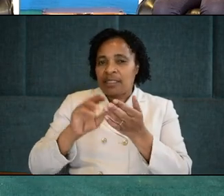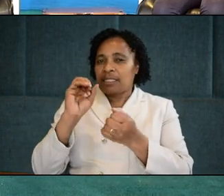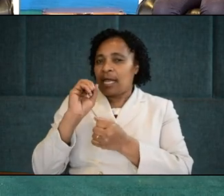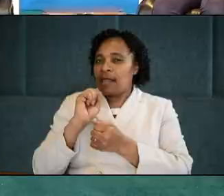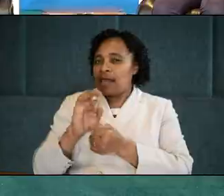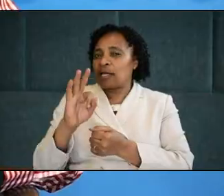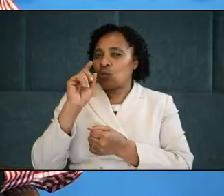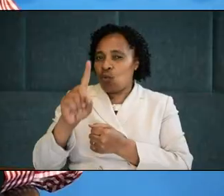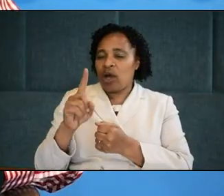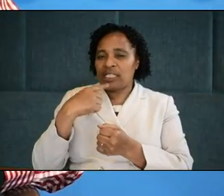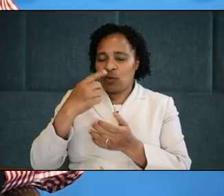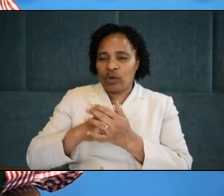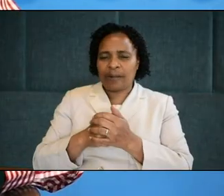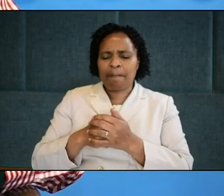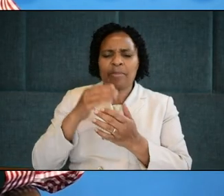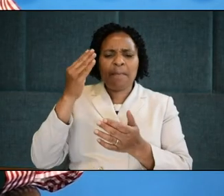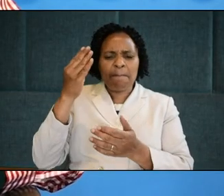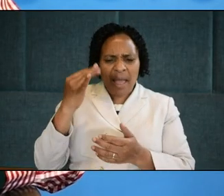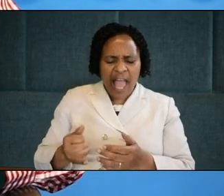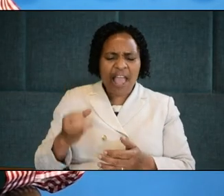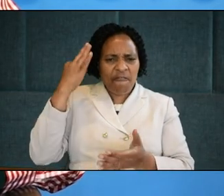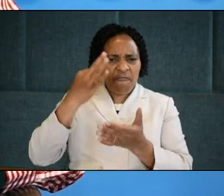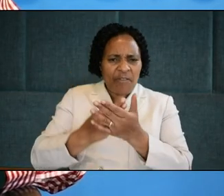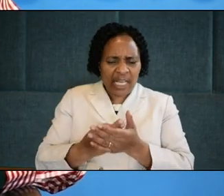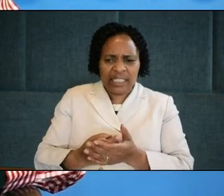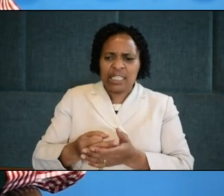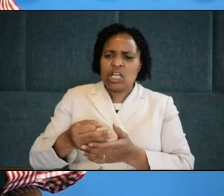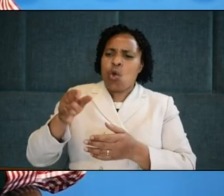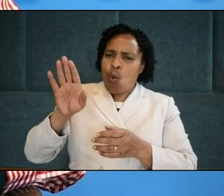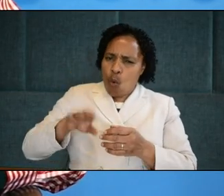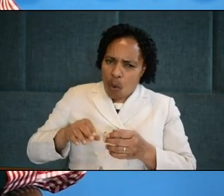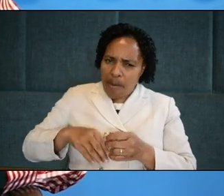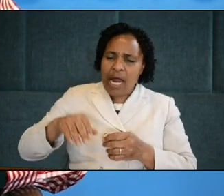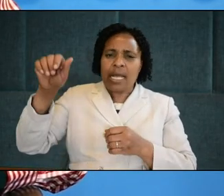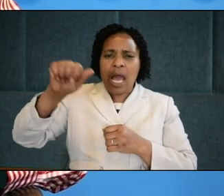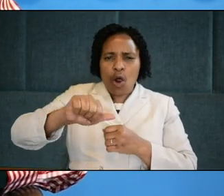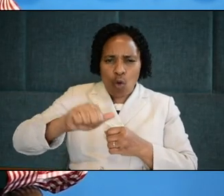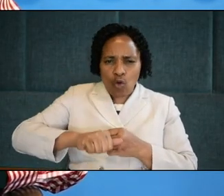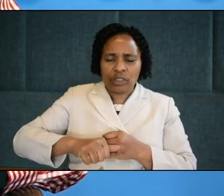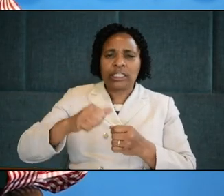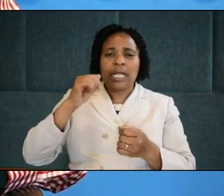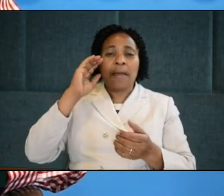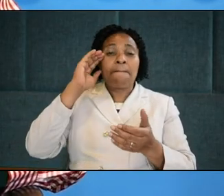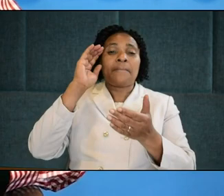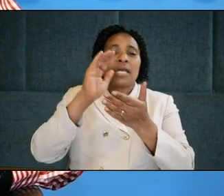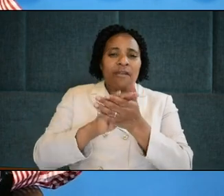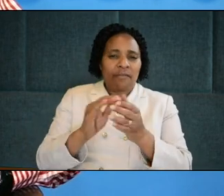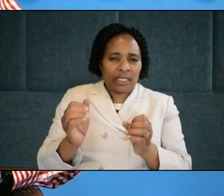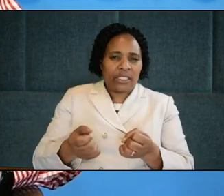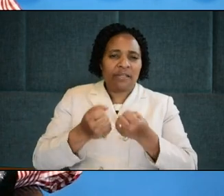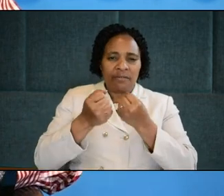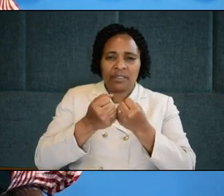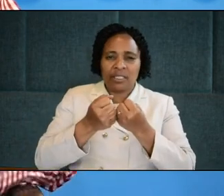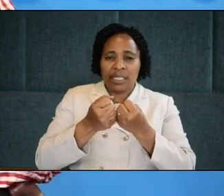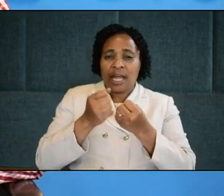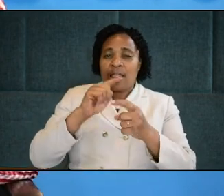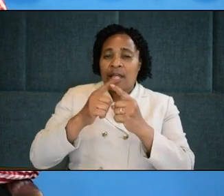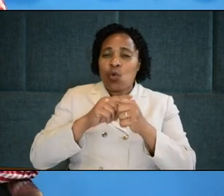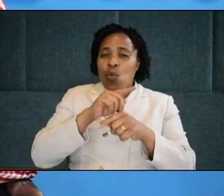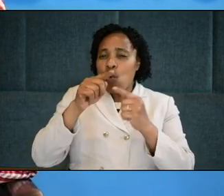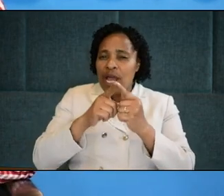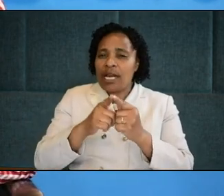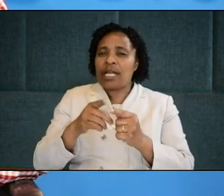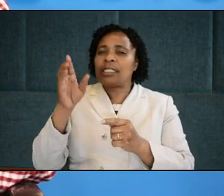says, by faith the harlot Rahab perished not with them that believed not, when she had received the